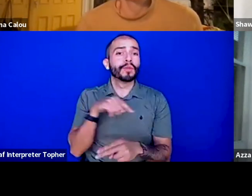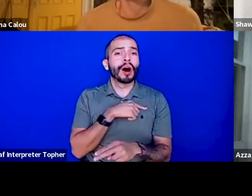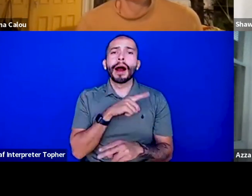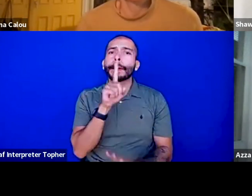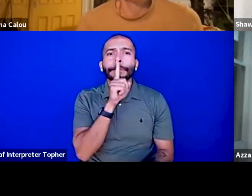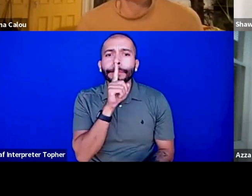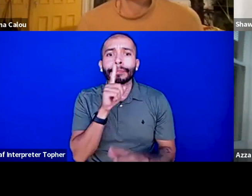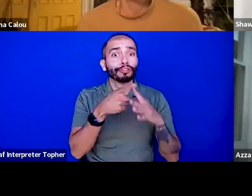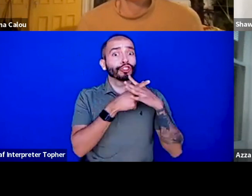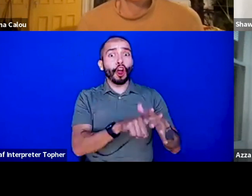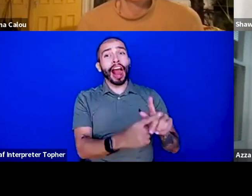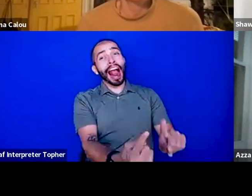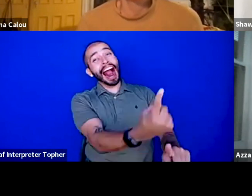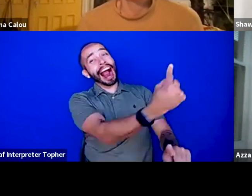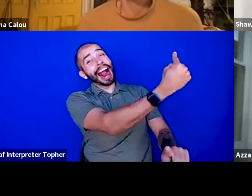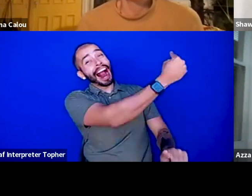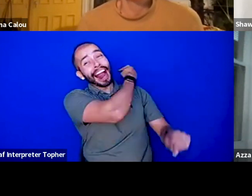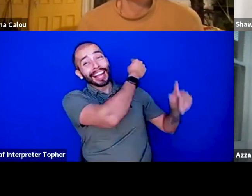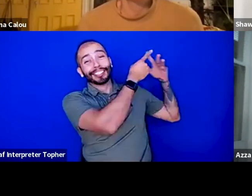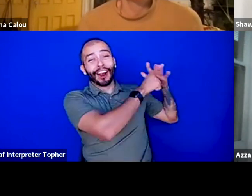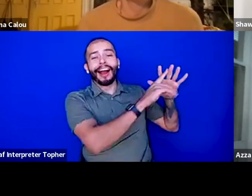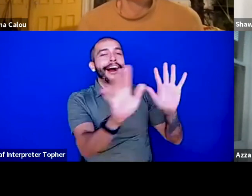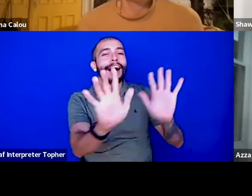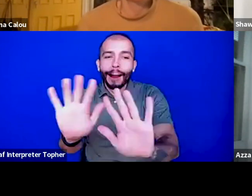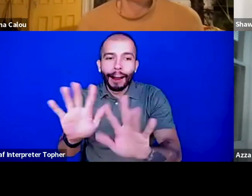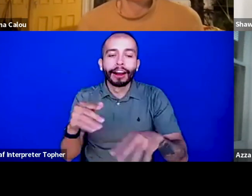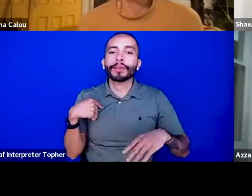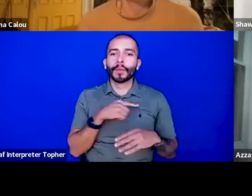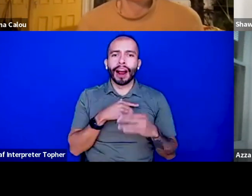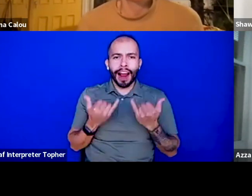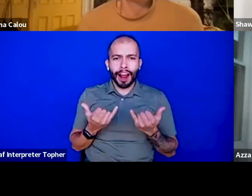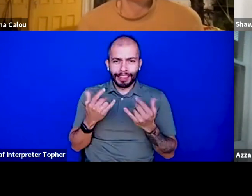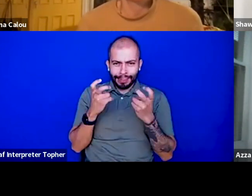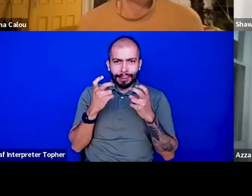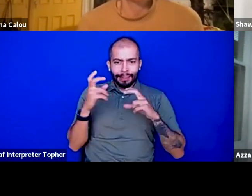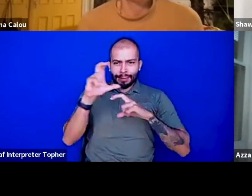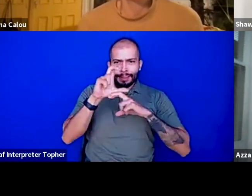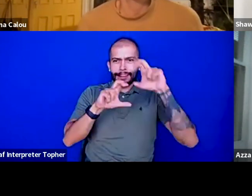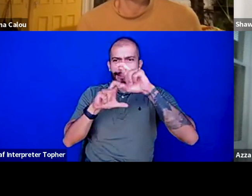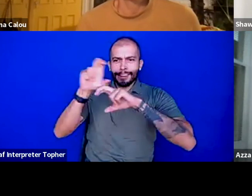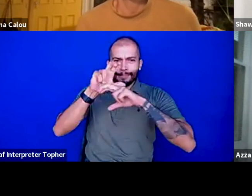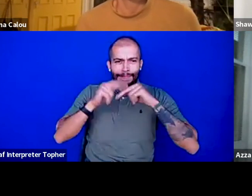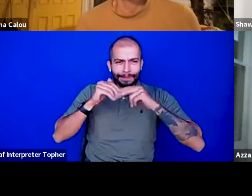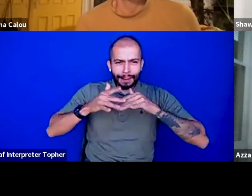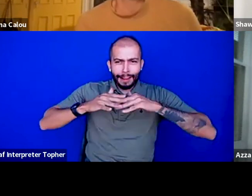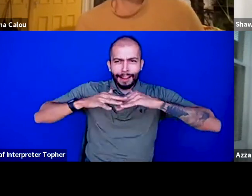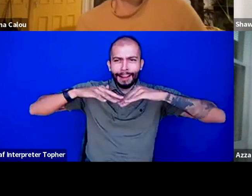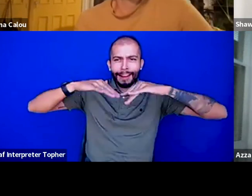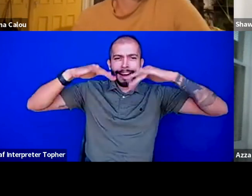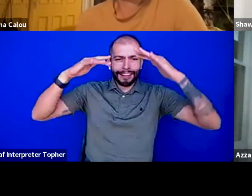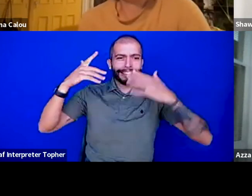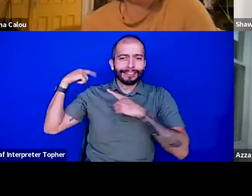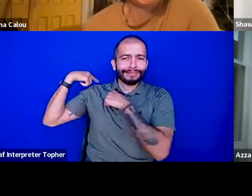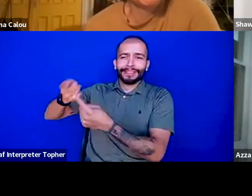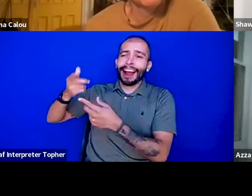that. So again, if you could just comment on present day dynamics that echo historical surveillance.